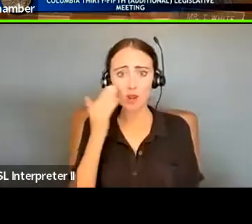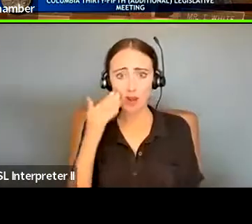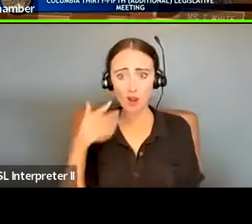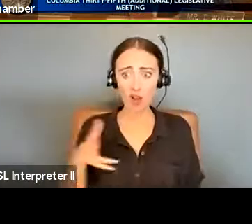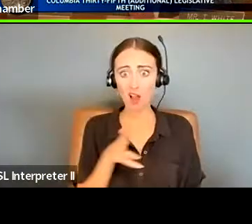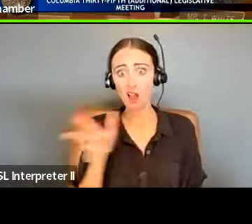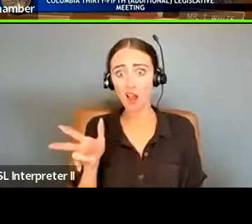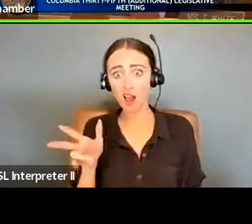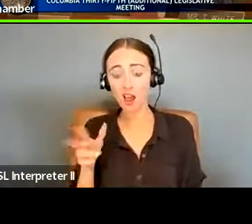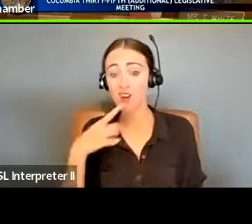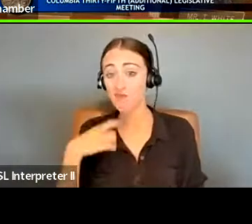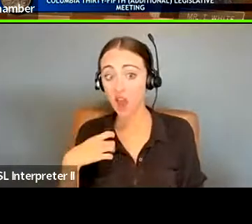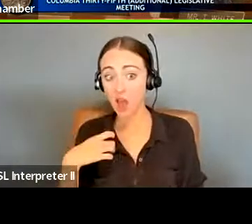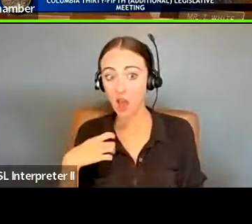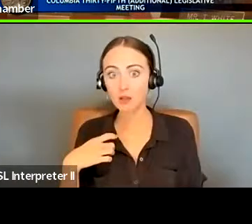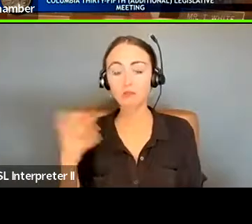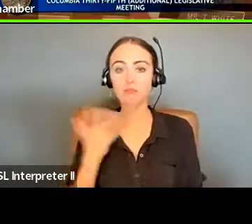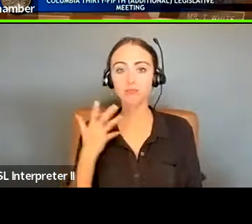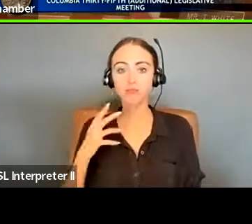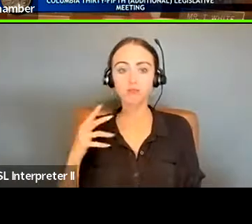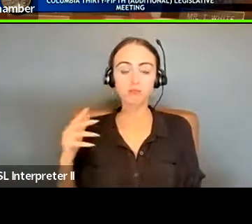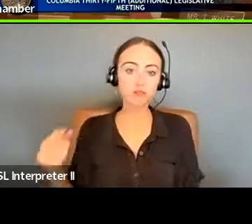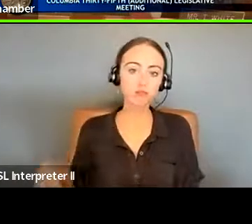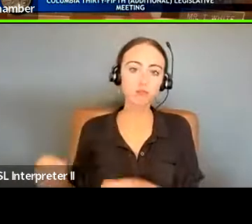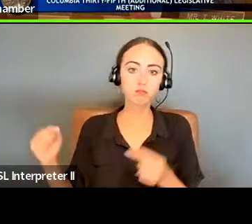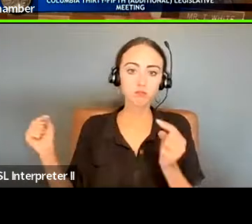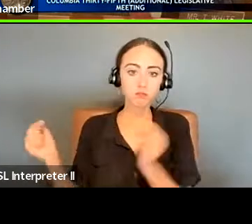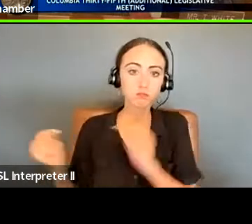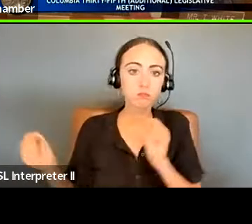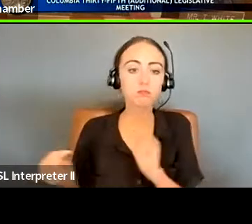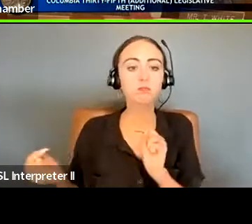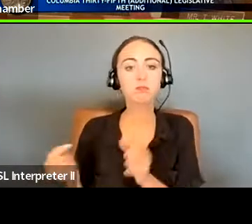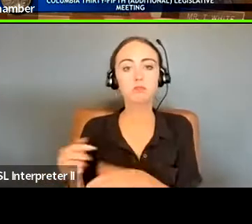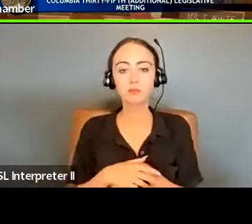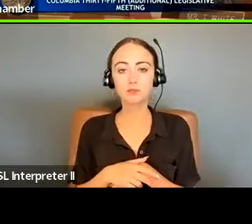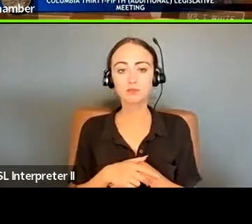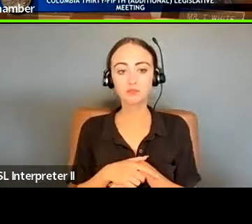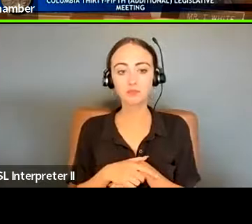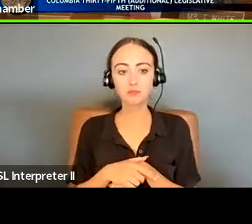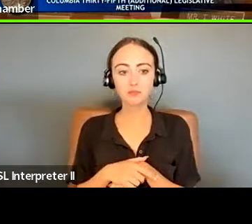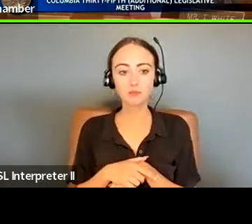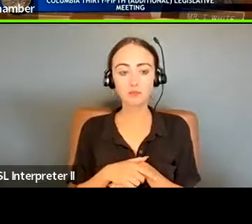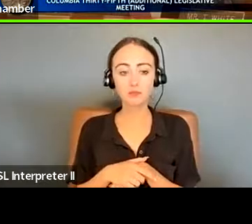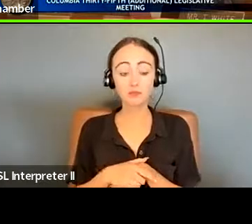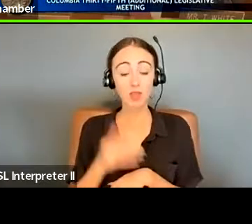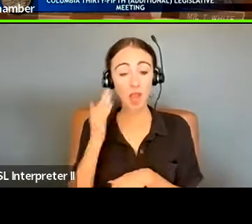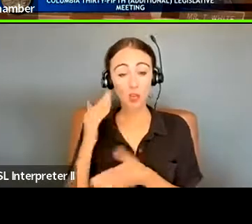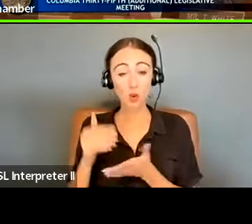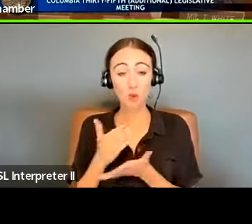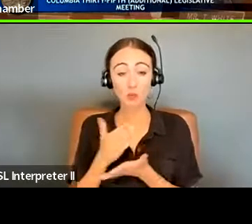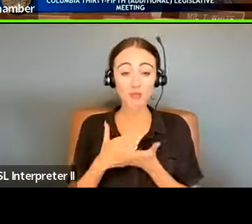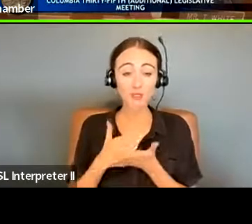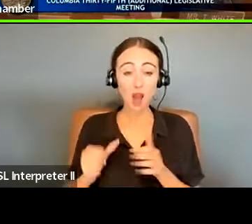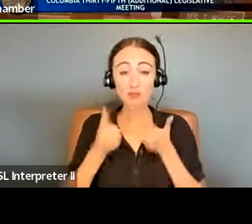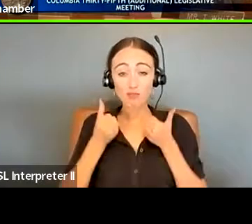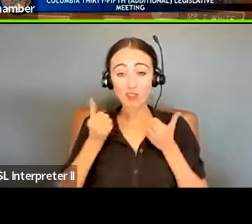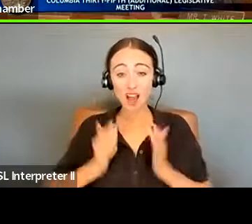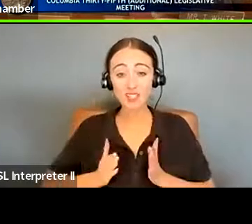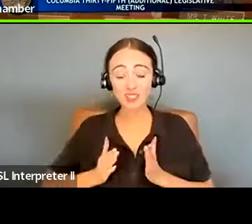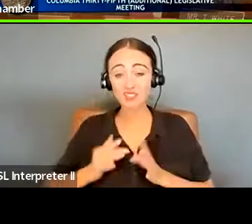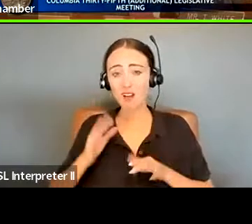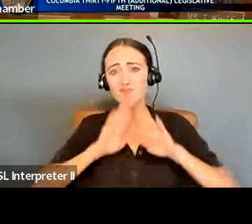red disproportionately harm our most vulnerable road users. I do know that some residents are frustrated